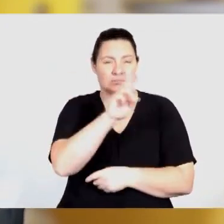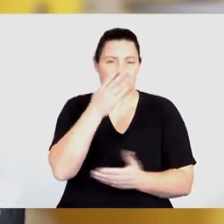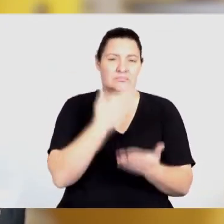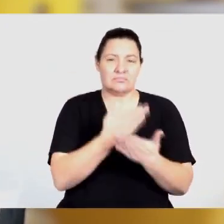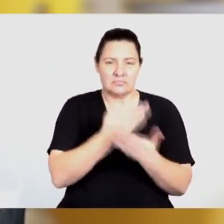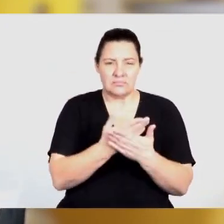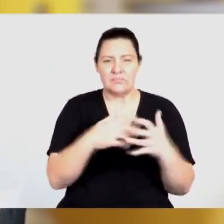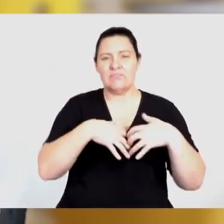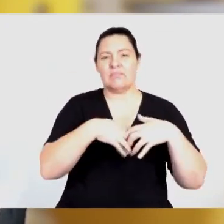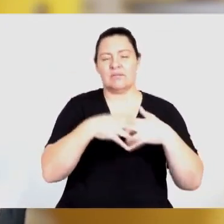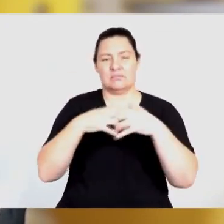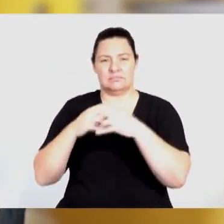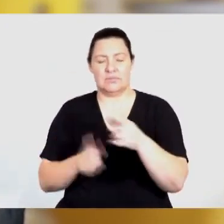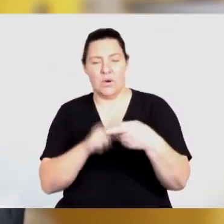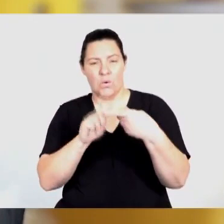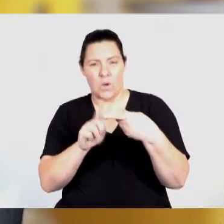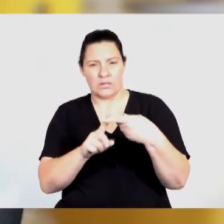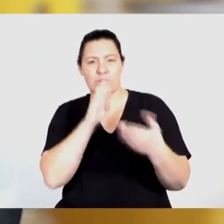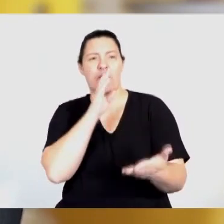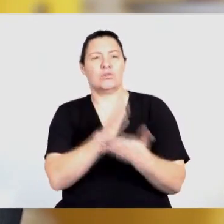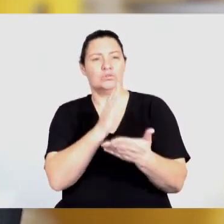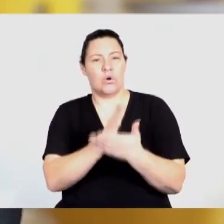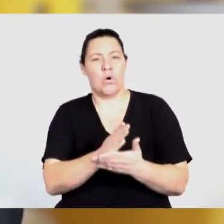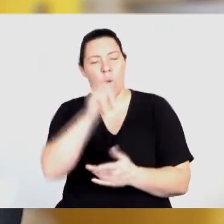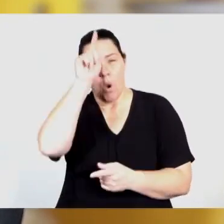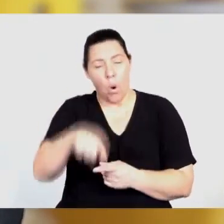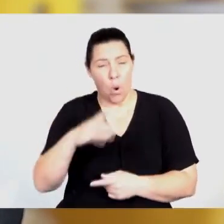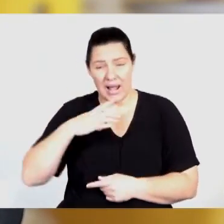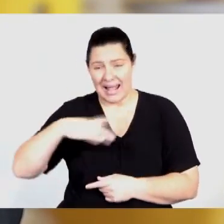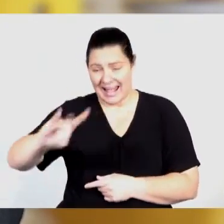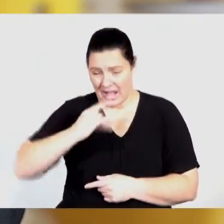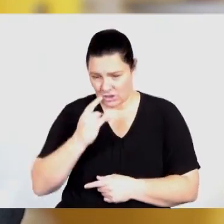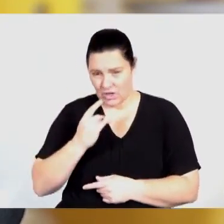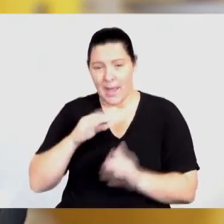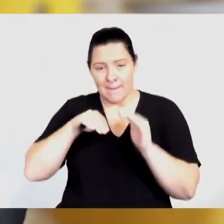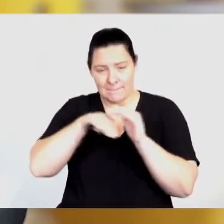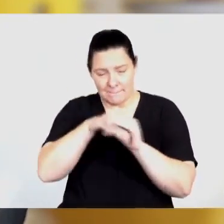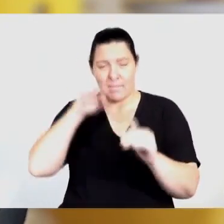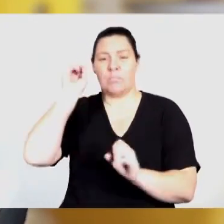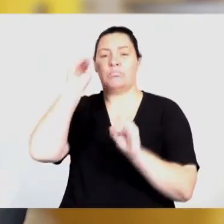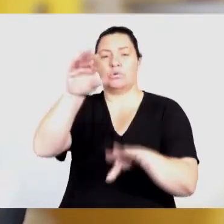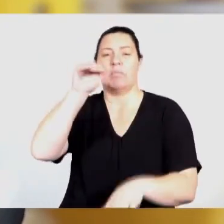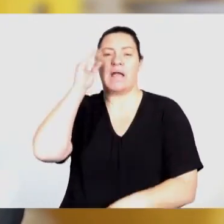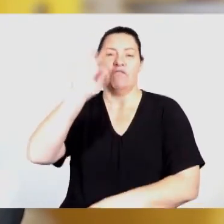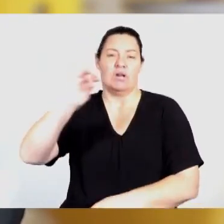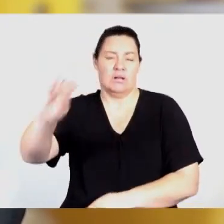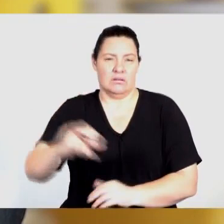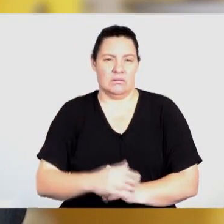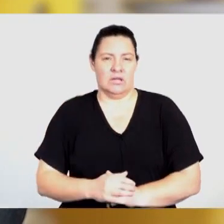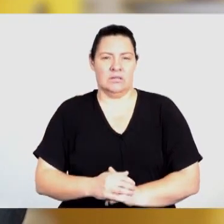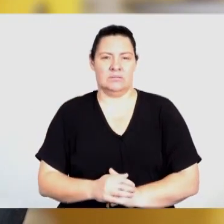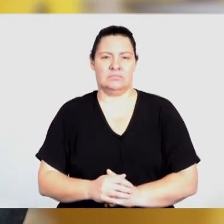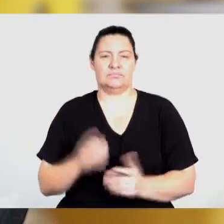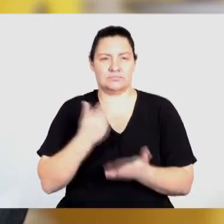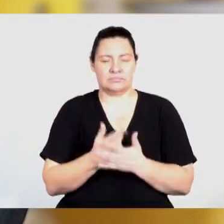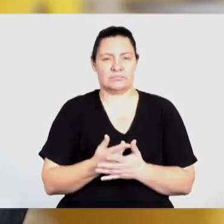Rajesh can put in place. Number one, to ensure that all cash takings are banked daily, and then ensure